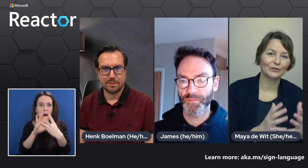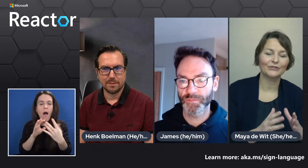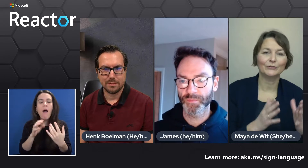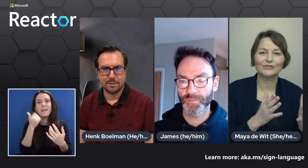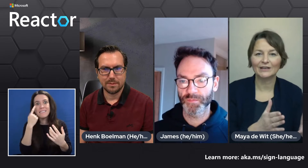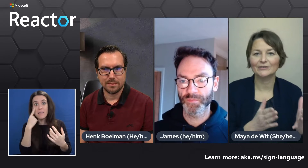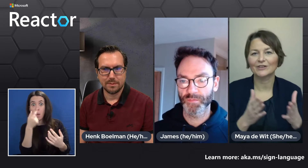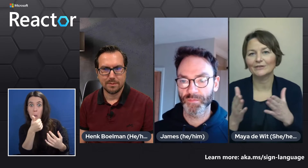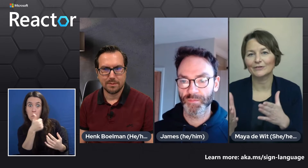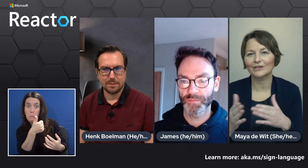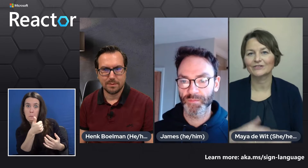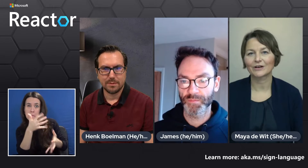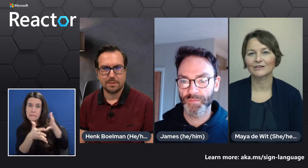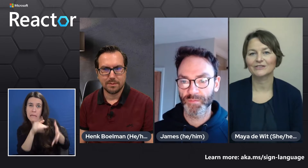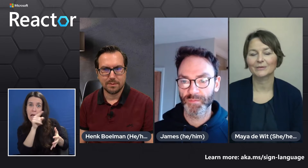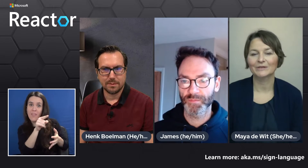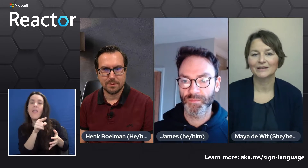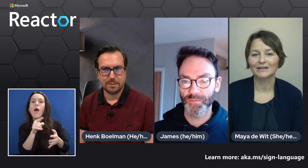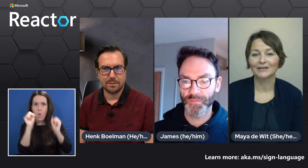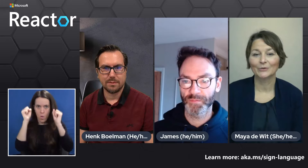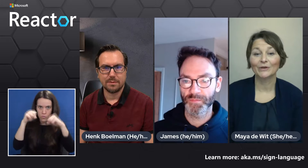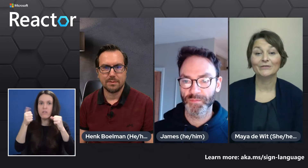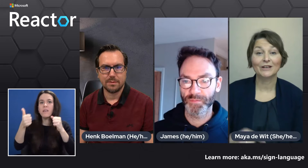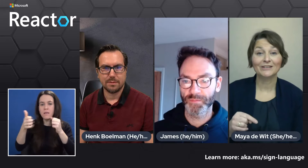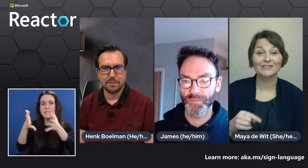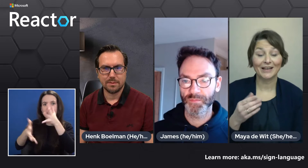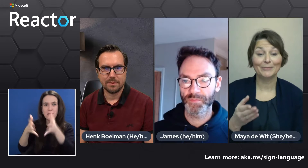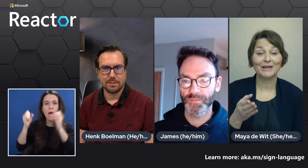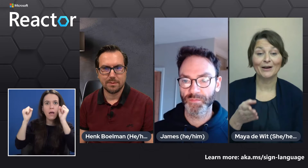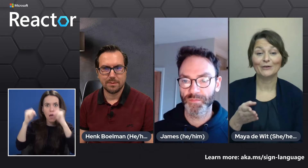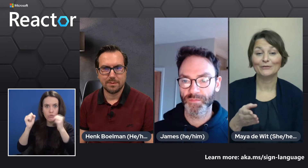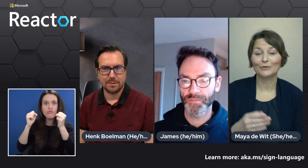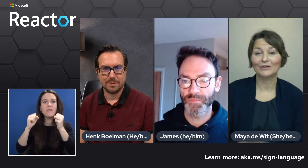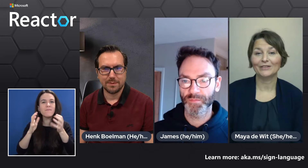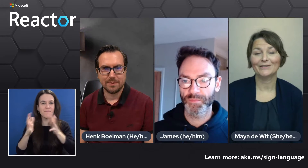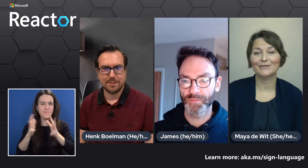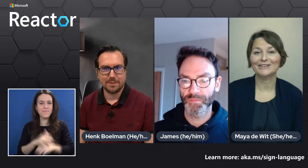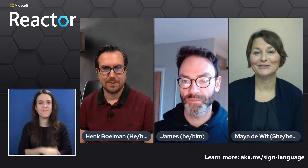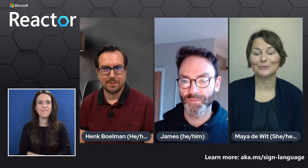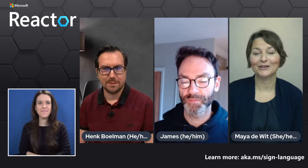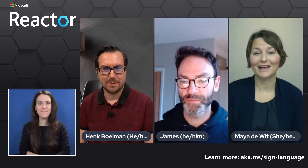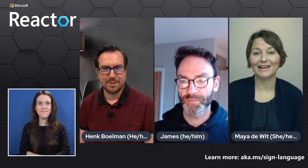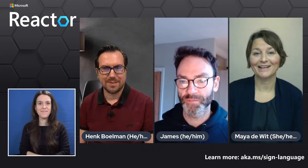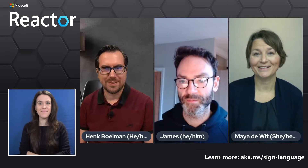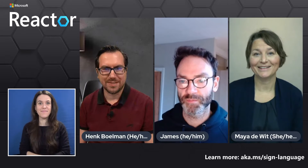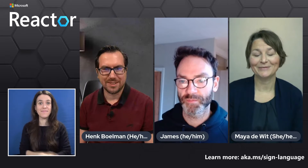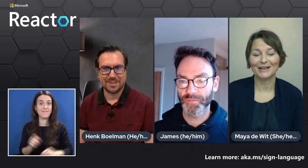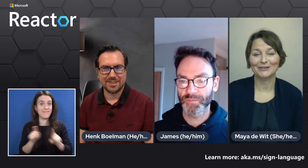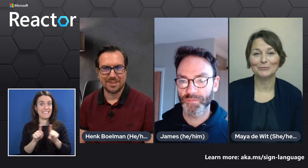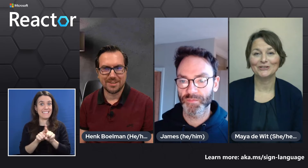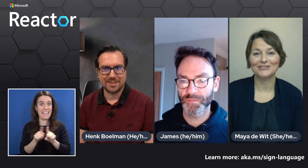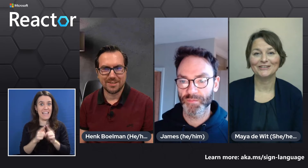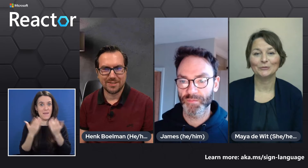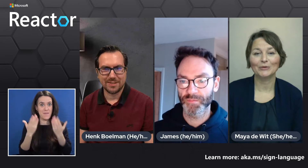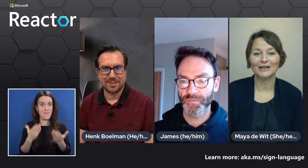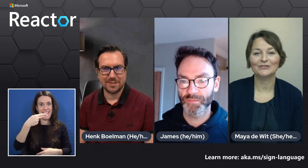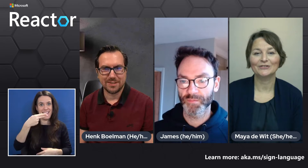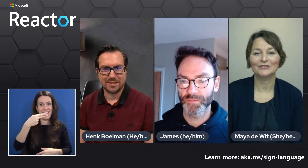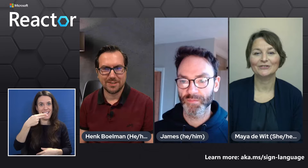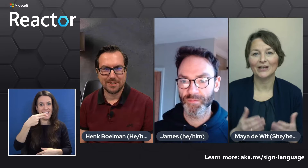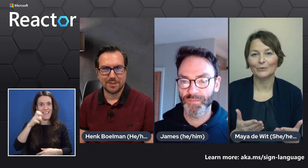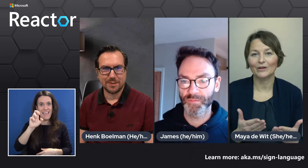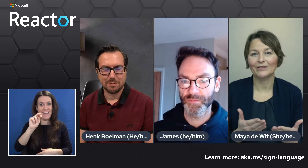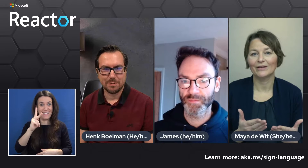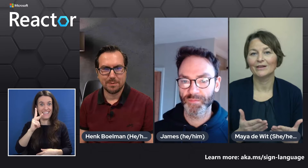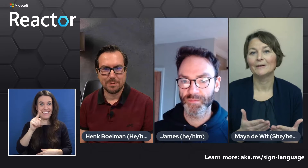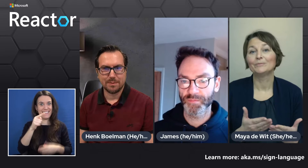prefer to use that sign for this concept. We have done the same now for the events where Henk has put us into place. We